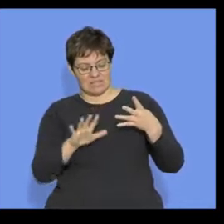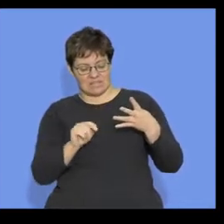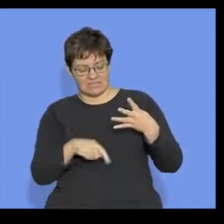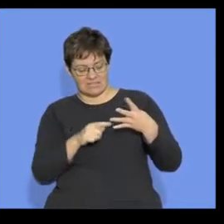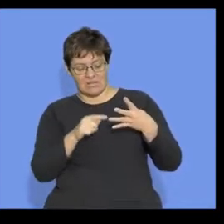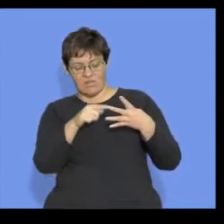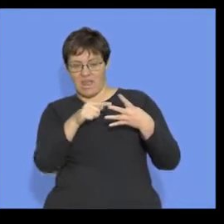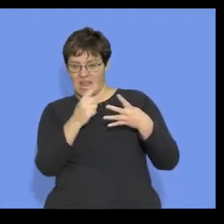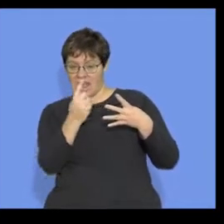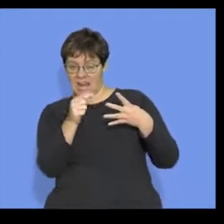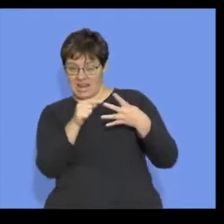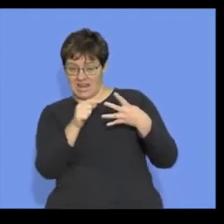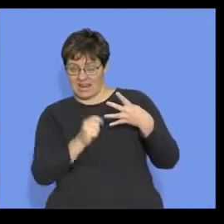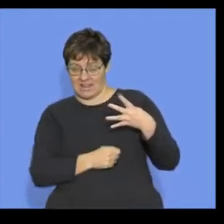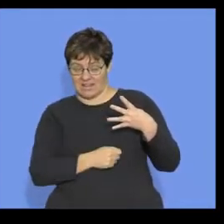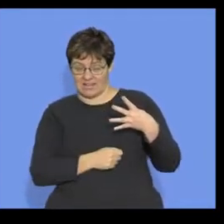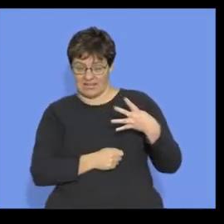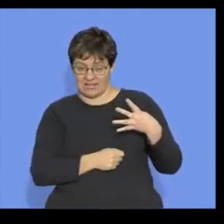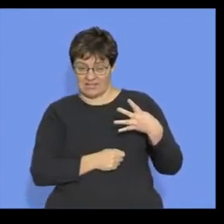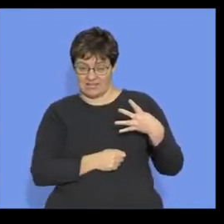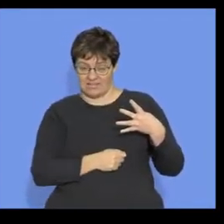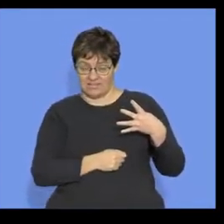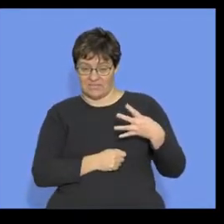also 10,000, remember, because repetition is allowed.